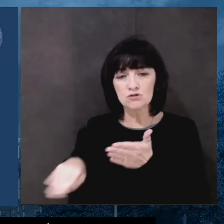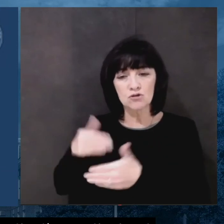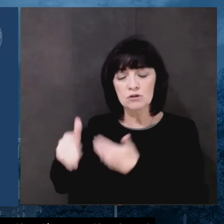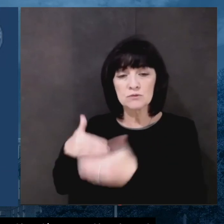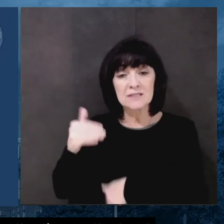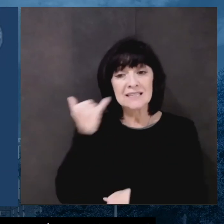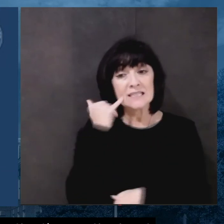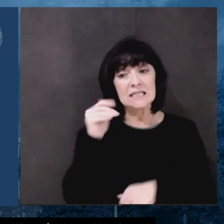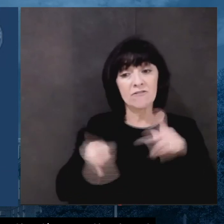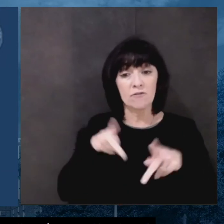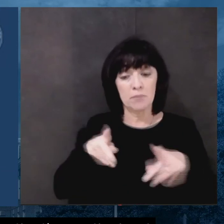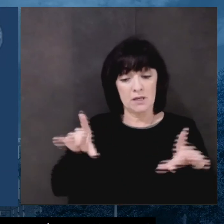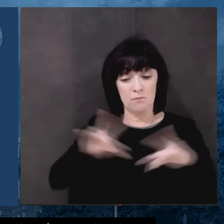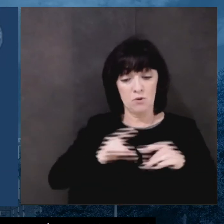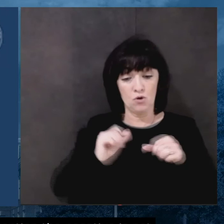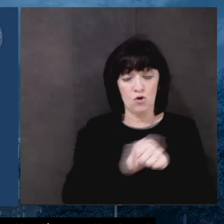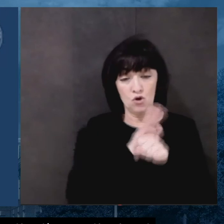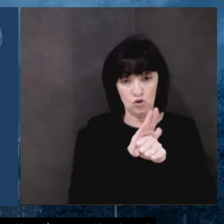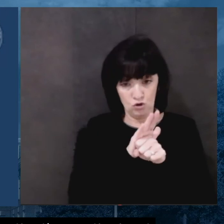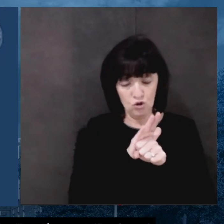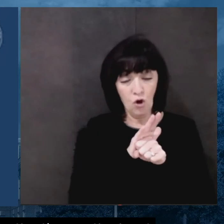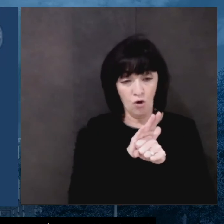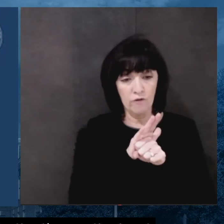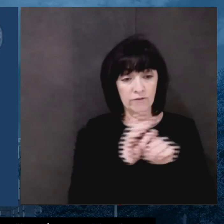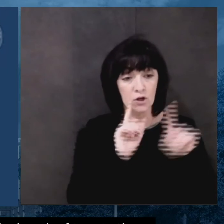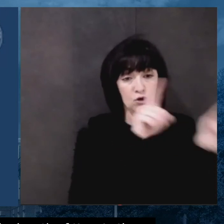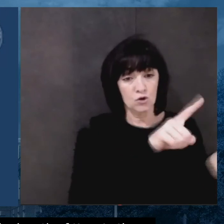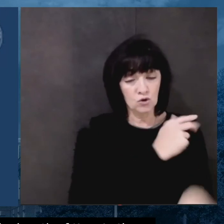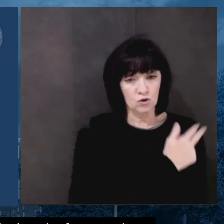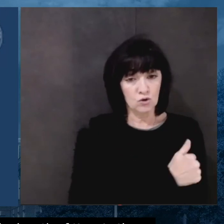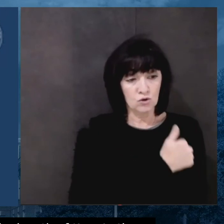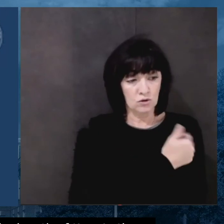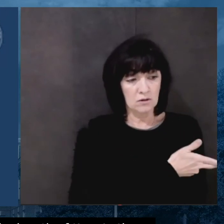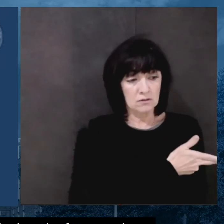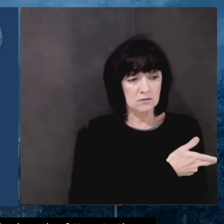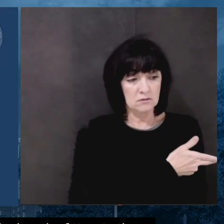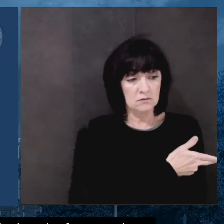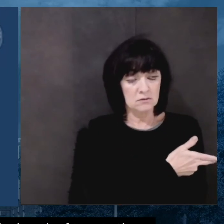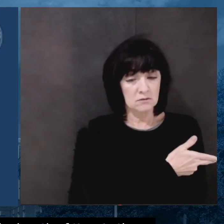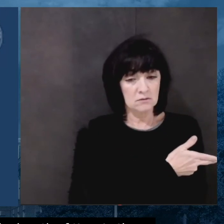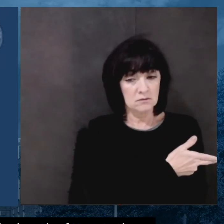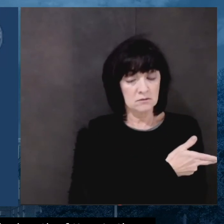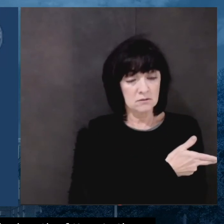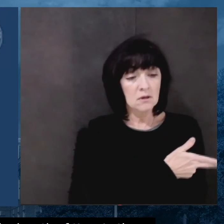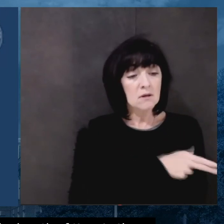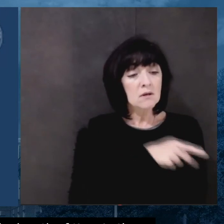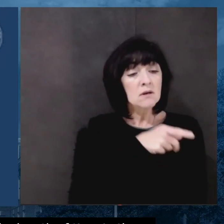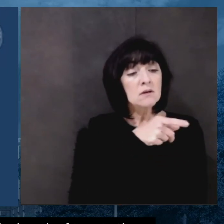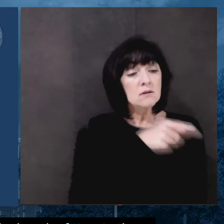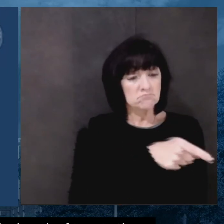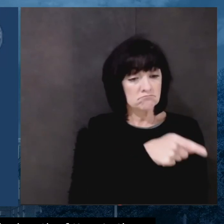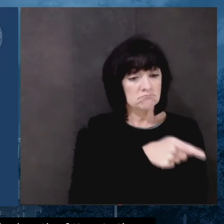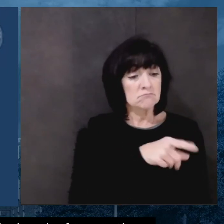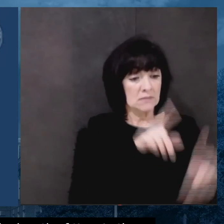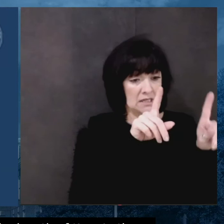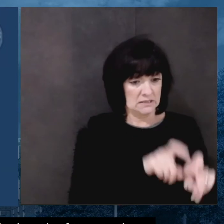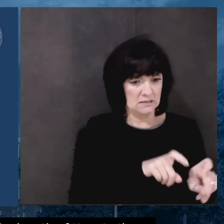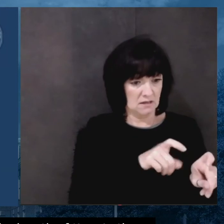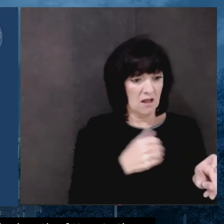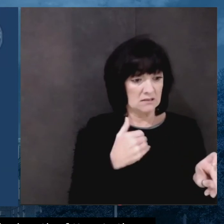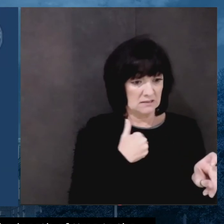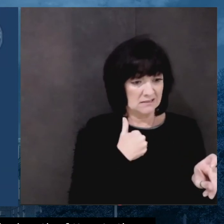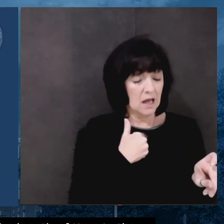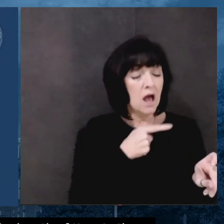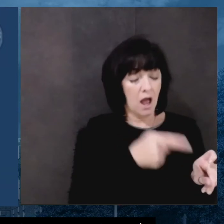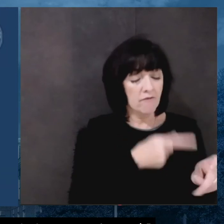in the hospital. One nurse in Kent County told a family of a patient that it was because it was, quote, too expensive and that I was not part of the